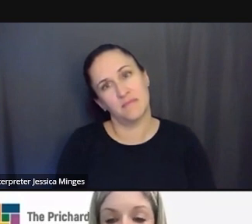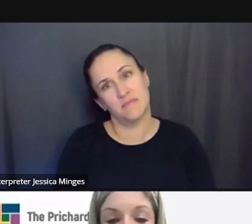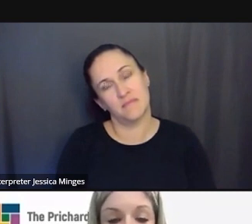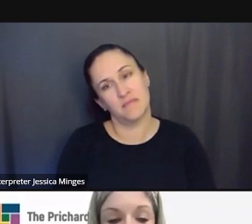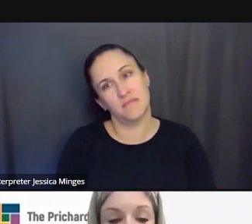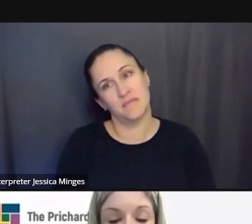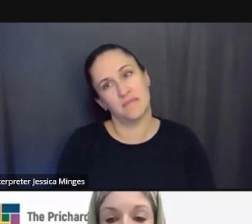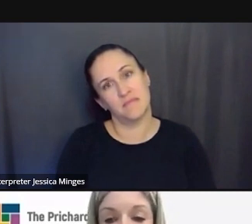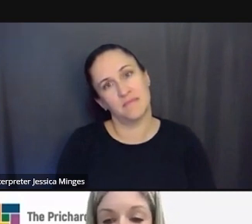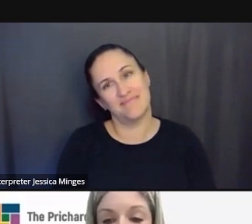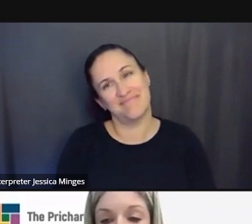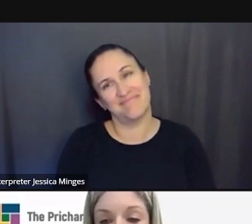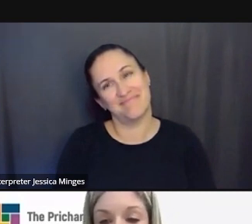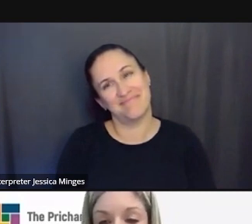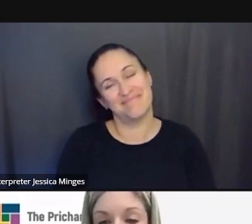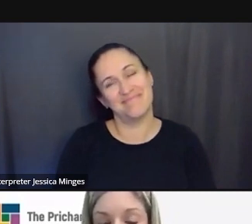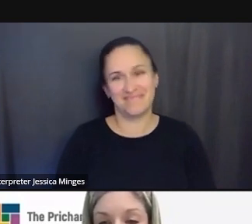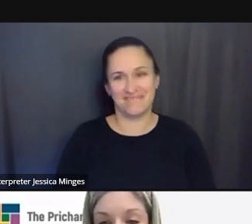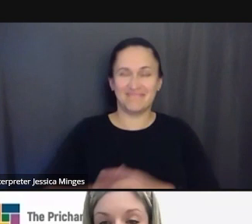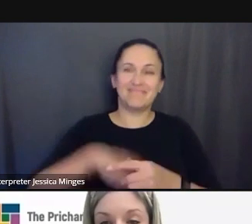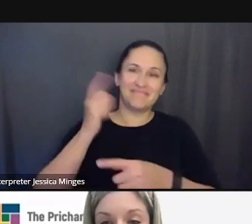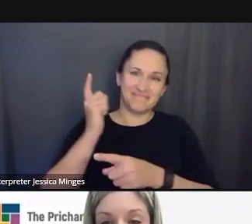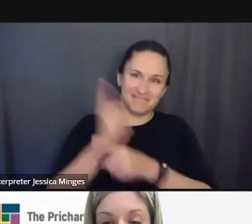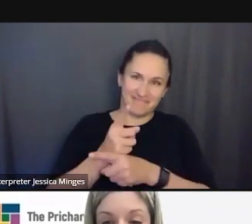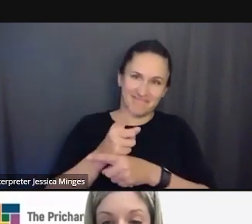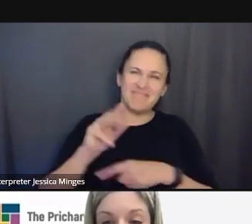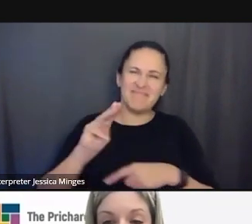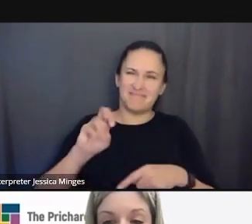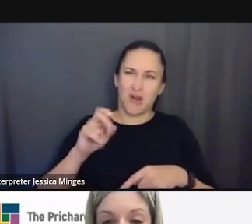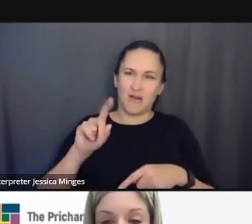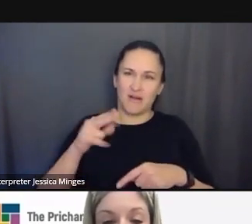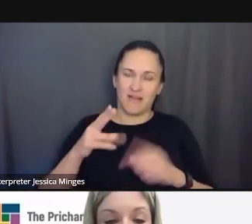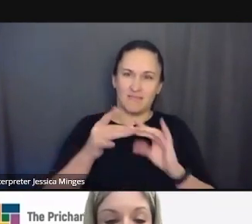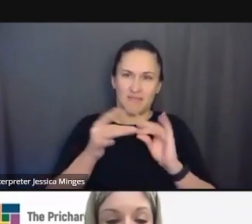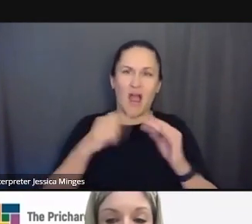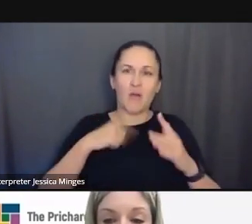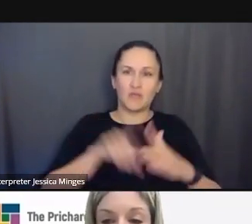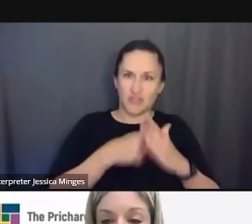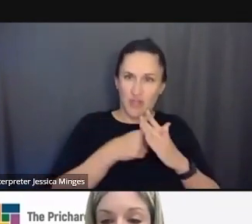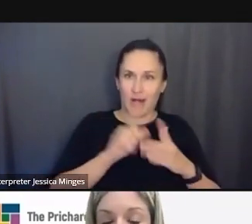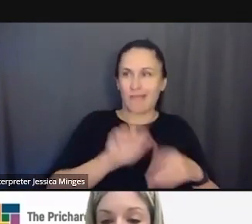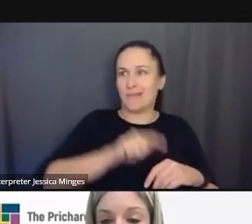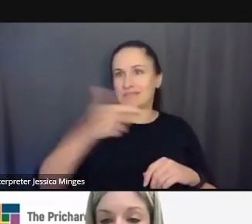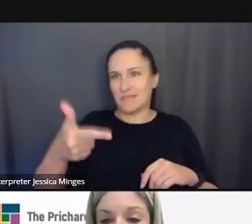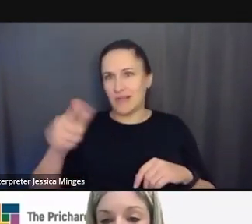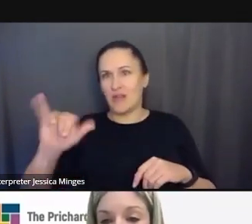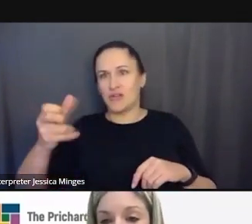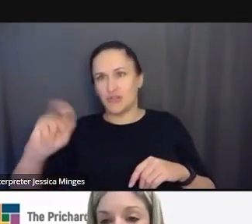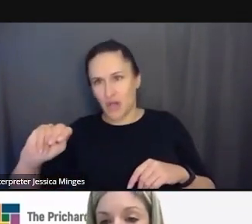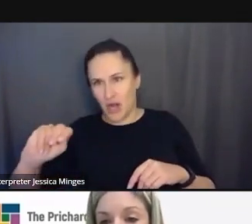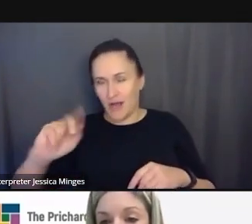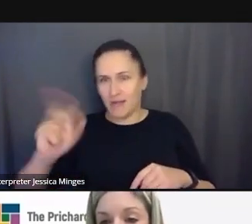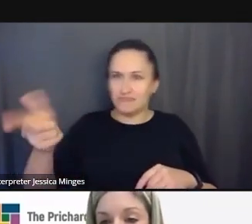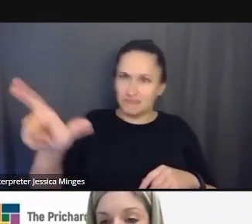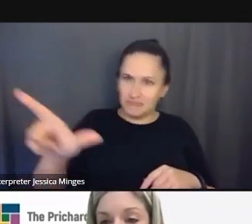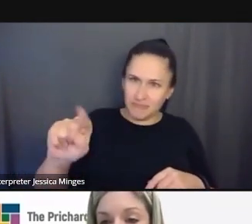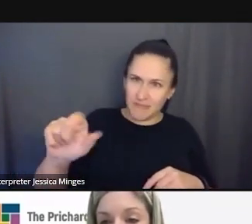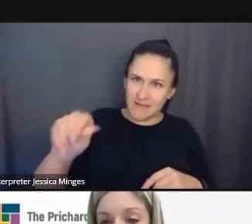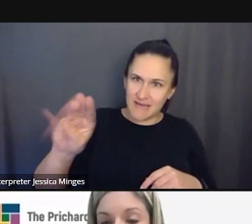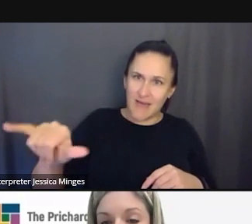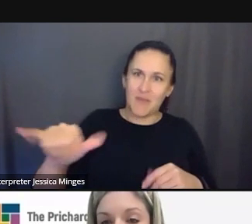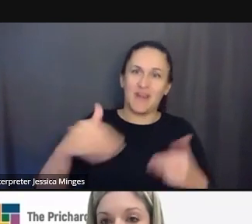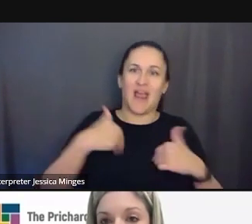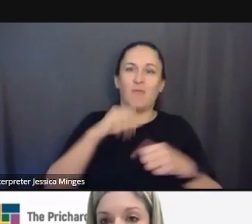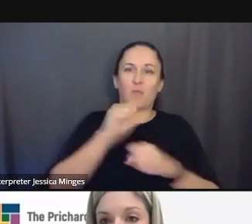time? Yes, okay. That's correct. So I will go ahead and start us off and then pitch to John and Tammy to sort of give work group